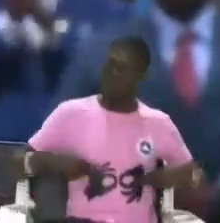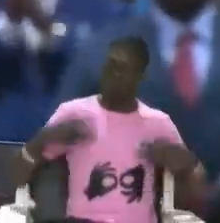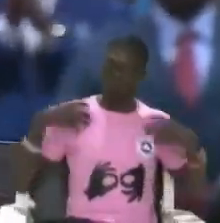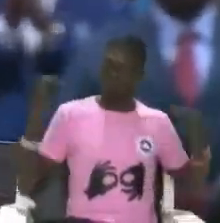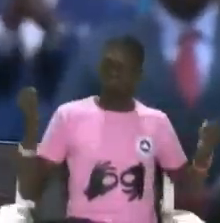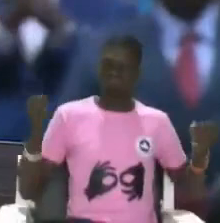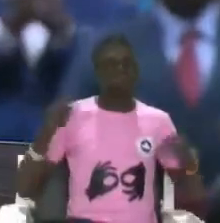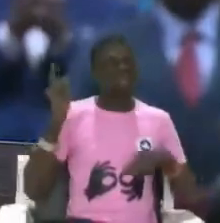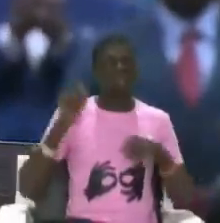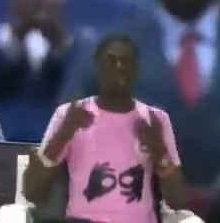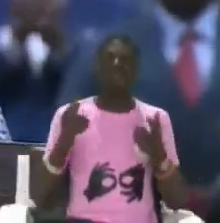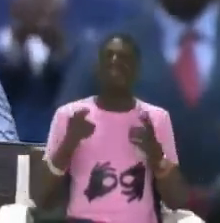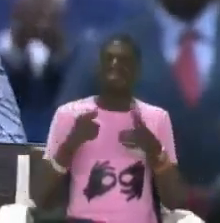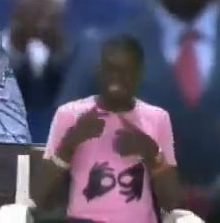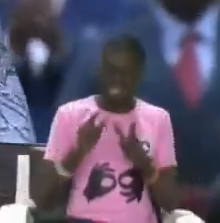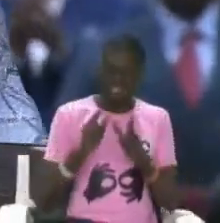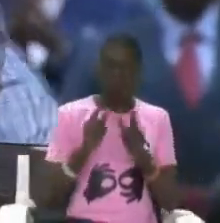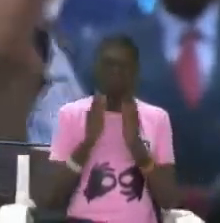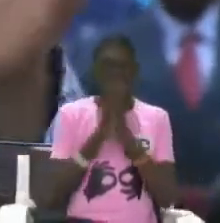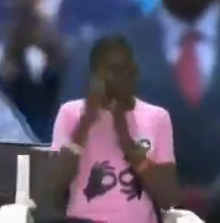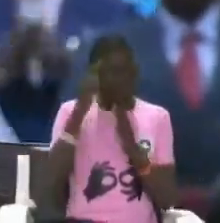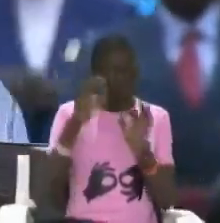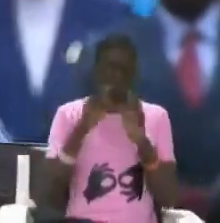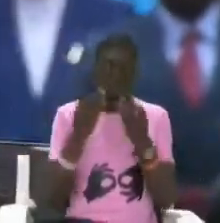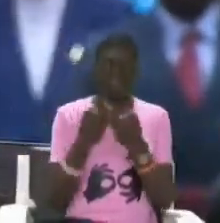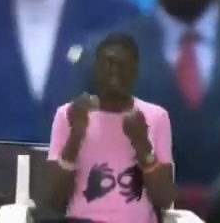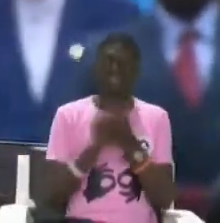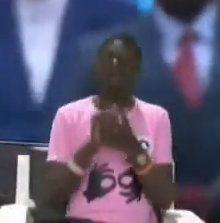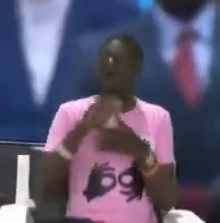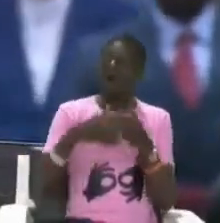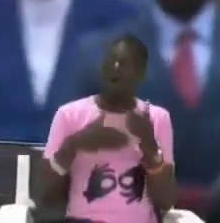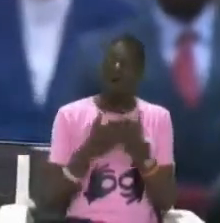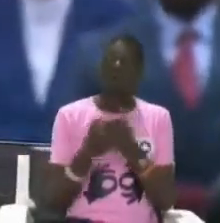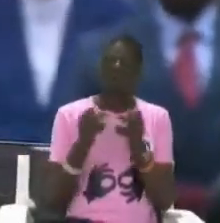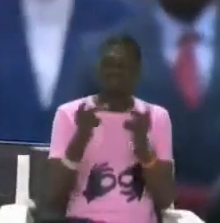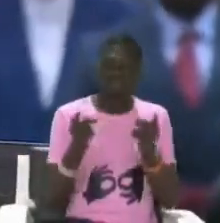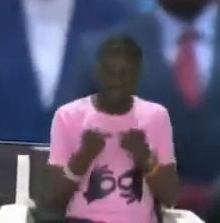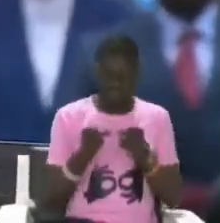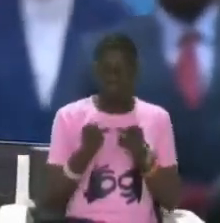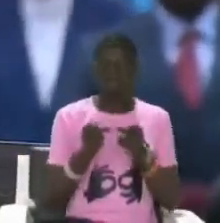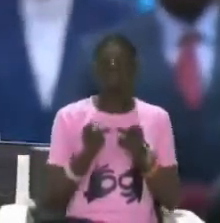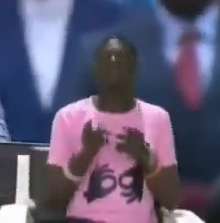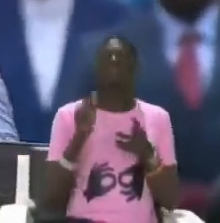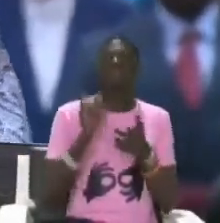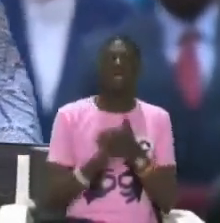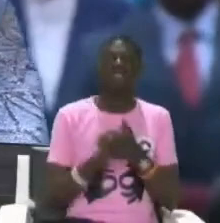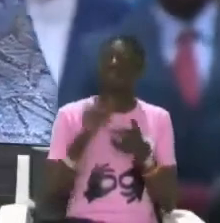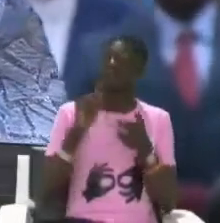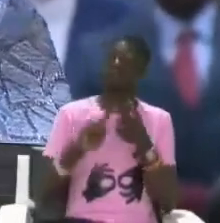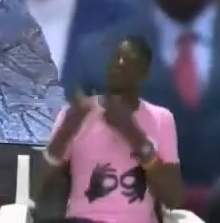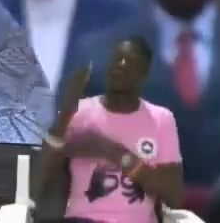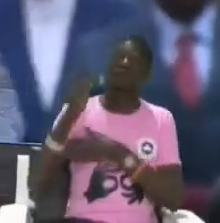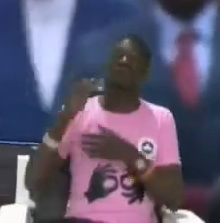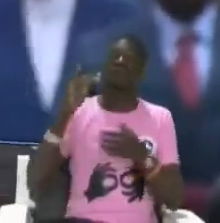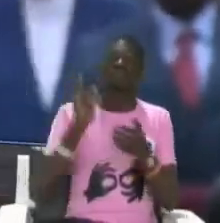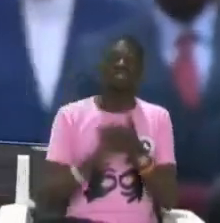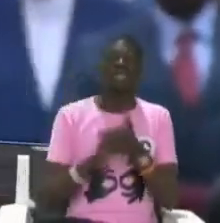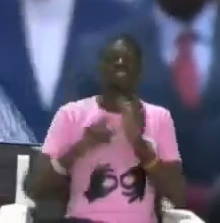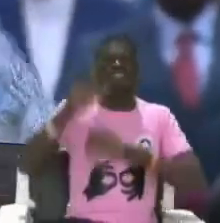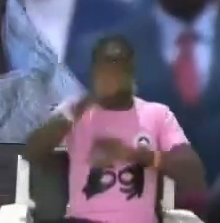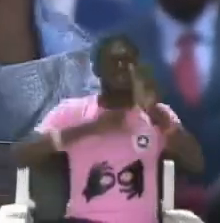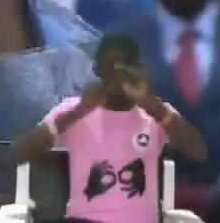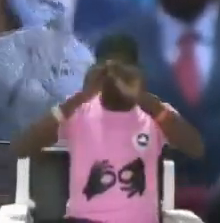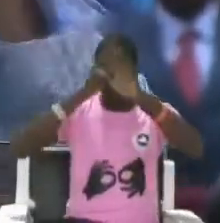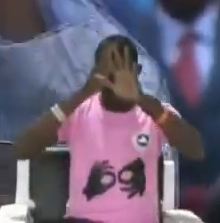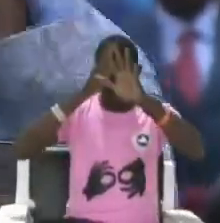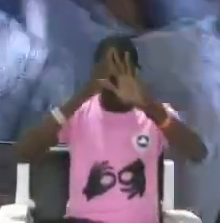children in the various families that we belong to all over the places, that to unto God, and say, Father, come and